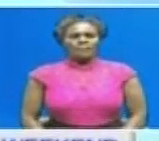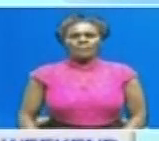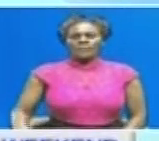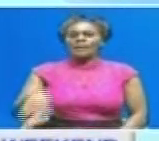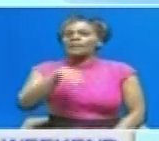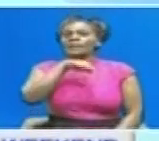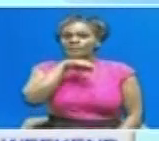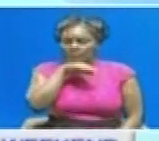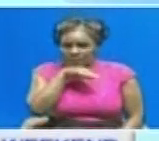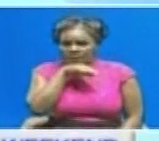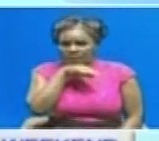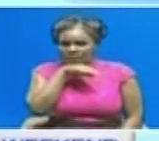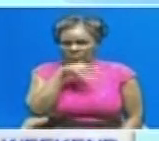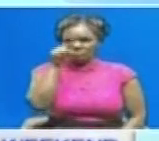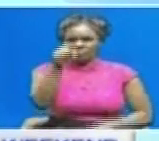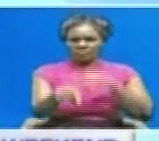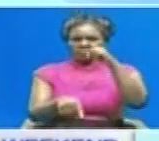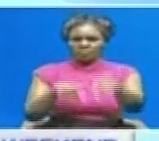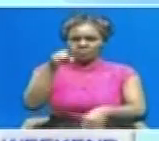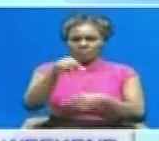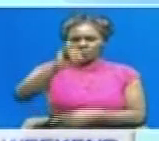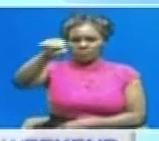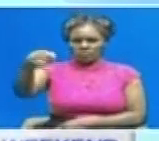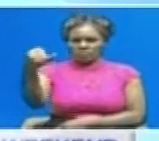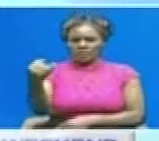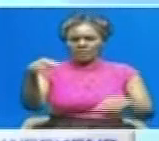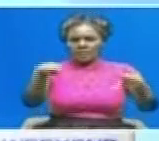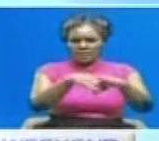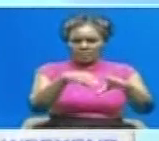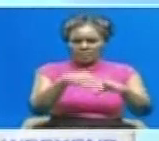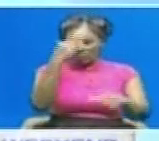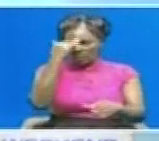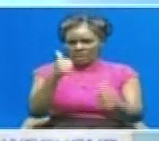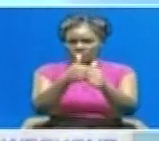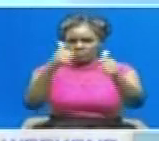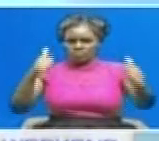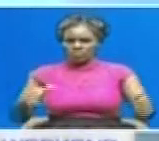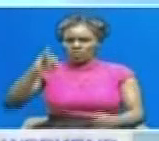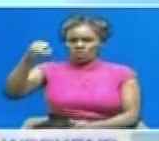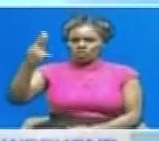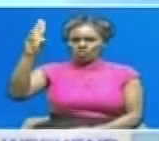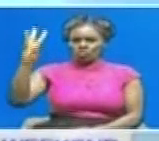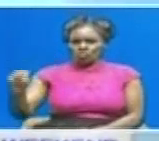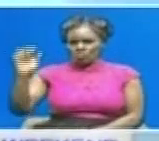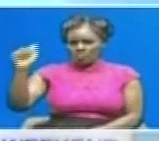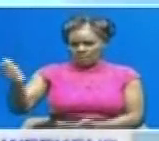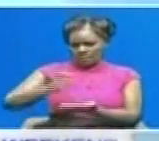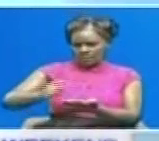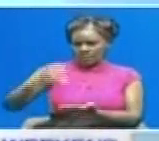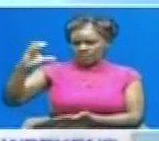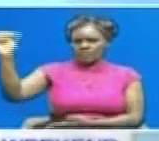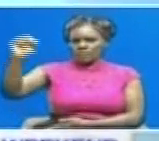Court leader Raila Odinga has criticized Jubilee legislators over the rejection of Monica Juma's appointment as a secretary to the